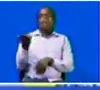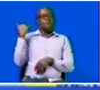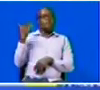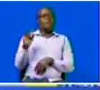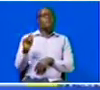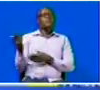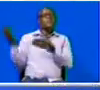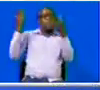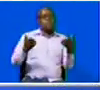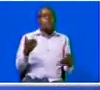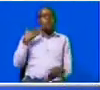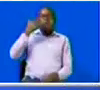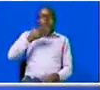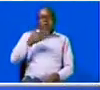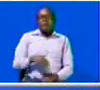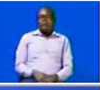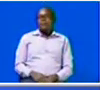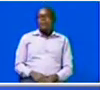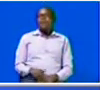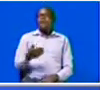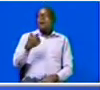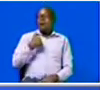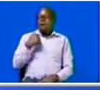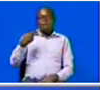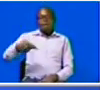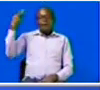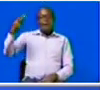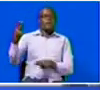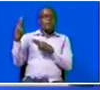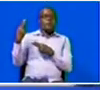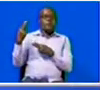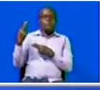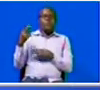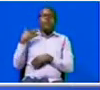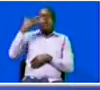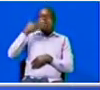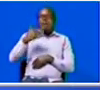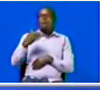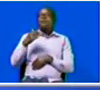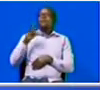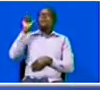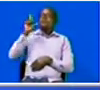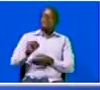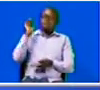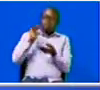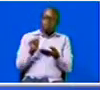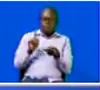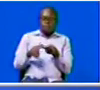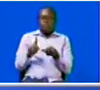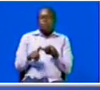exporting oil. We are having high hopes that the prices of oil in Kenya will come down,